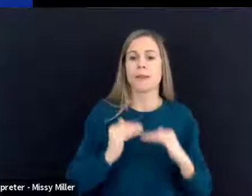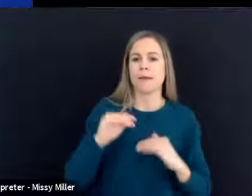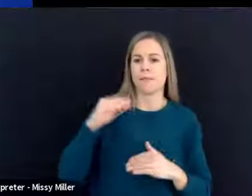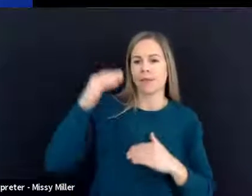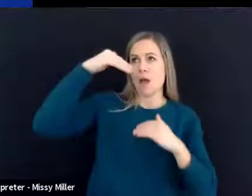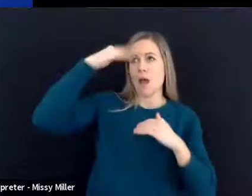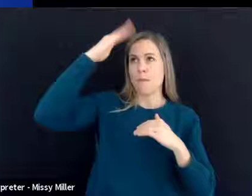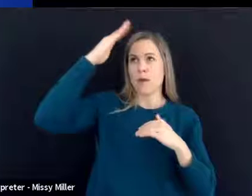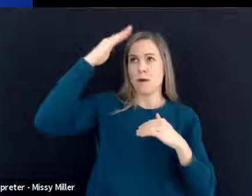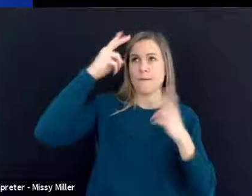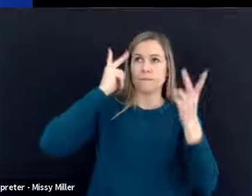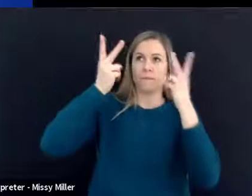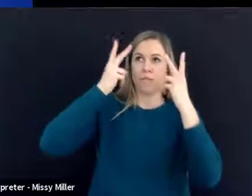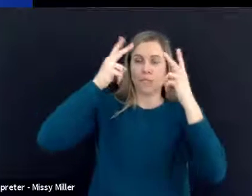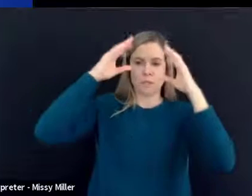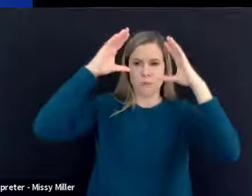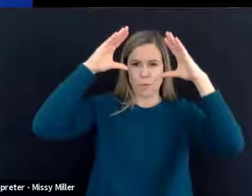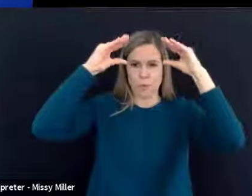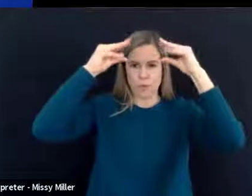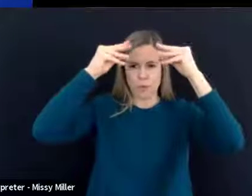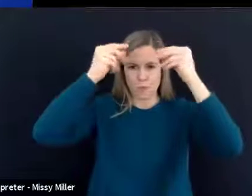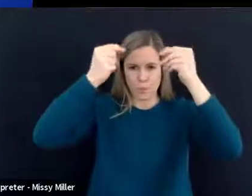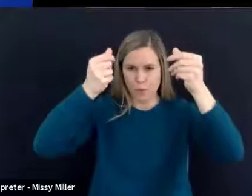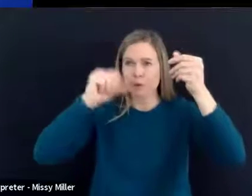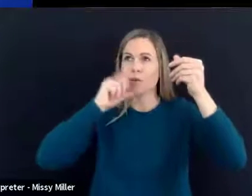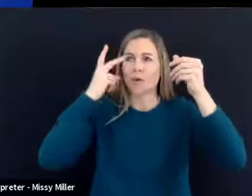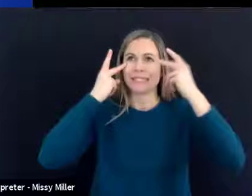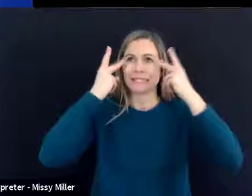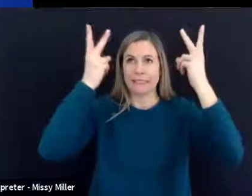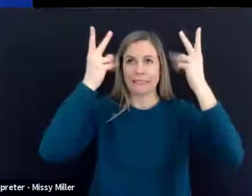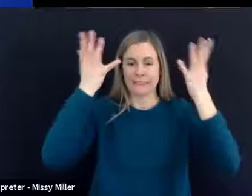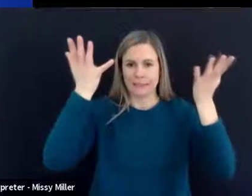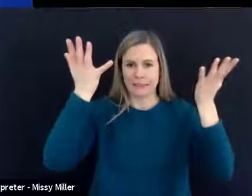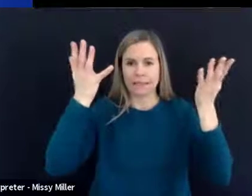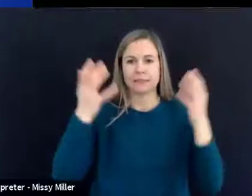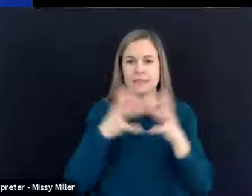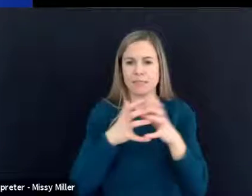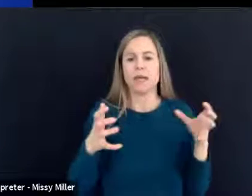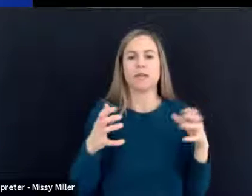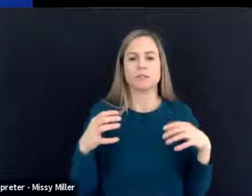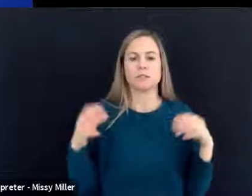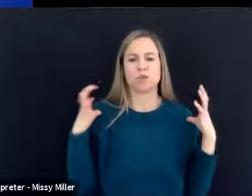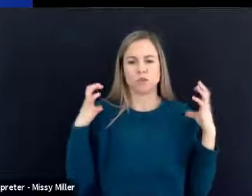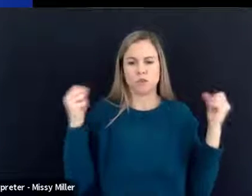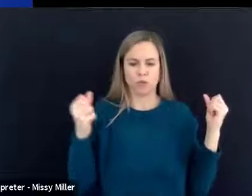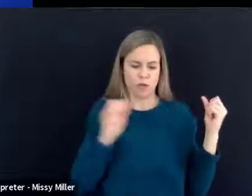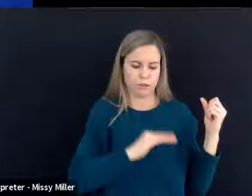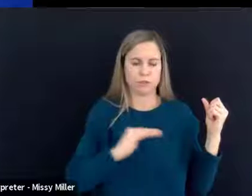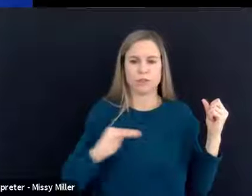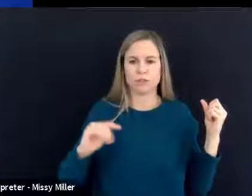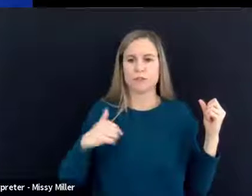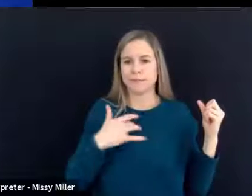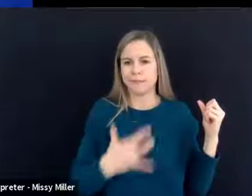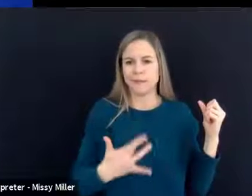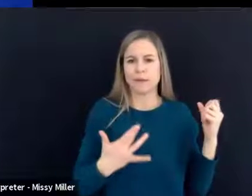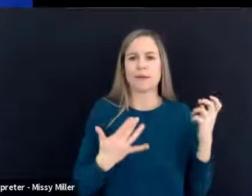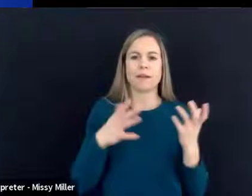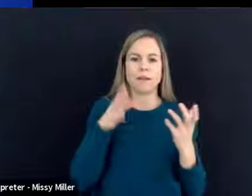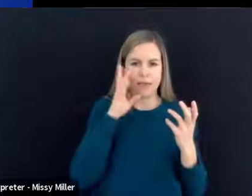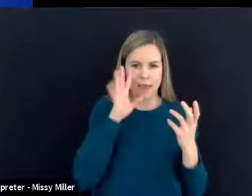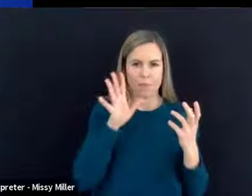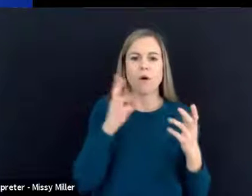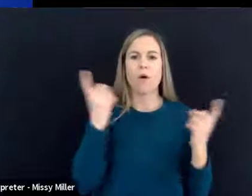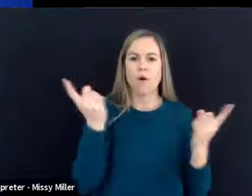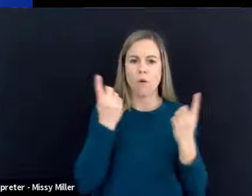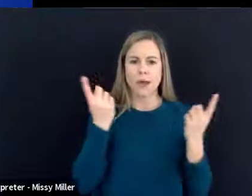loss is really common again for kids with charge. And what you'll see in them is that they're going to constantly be